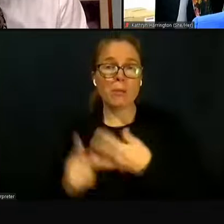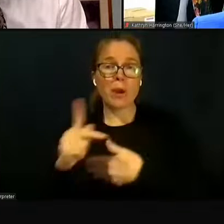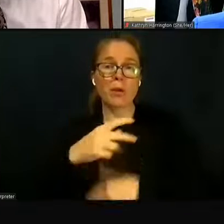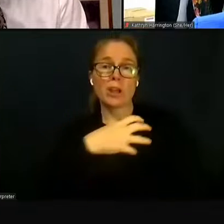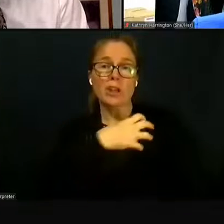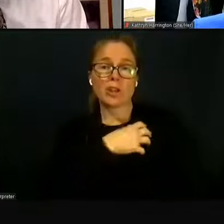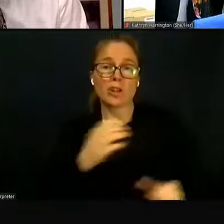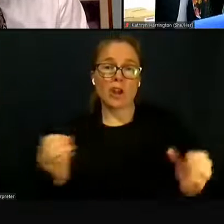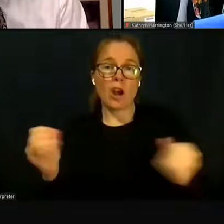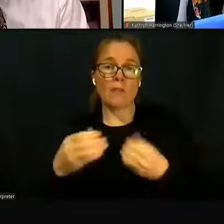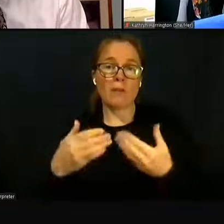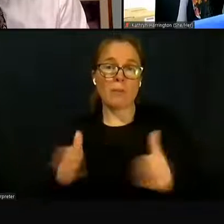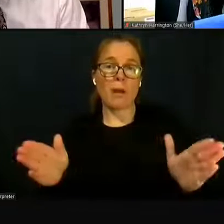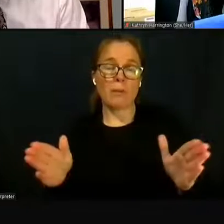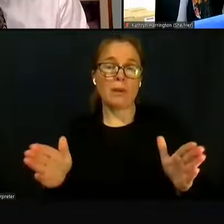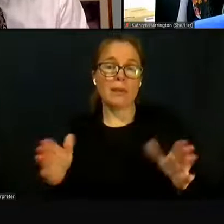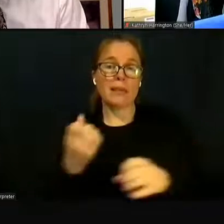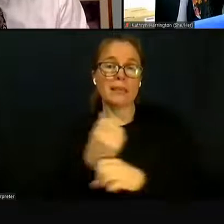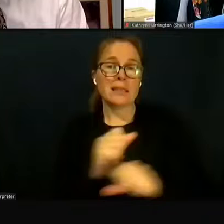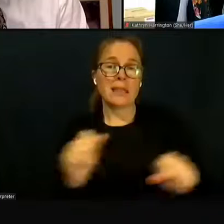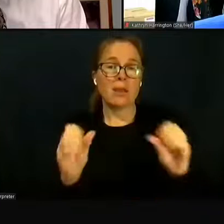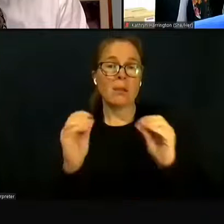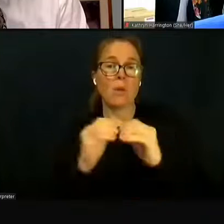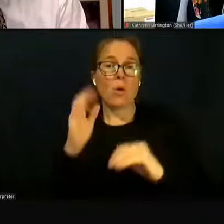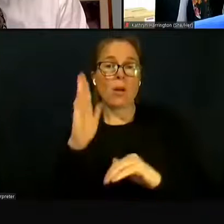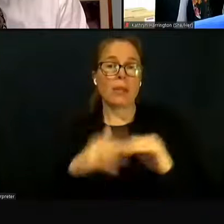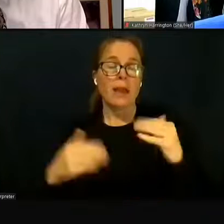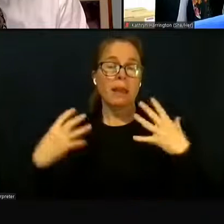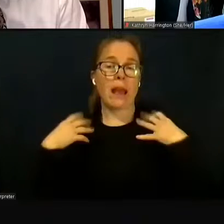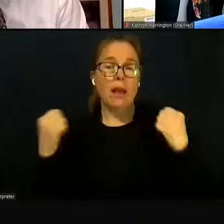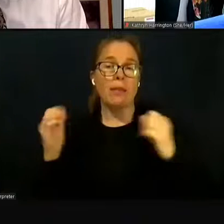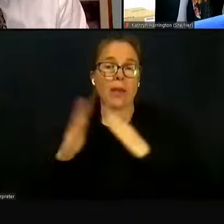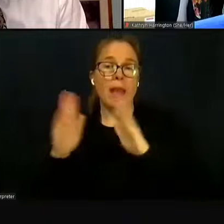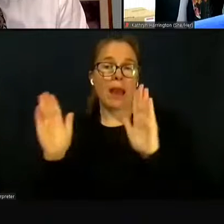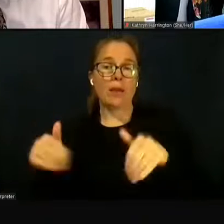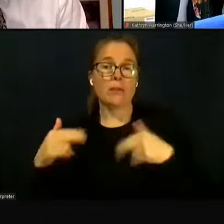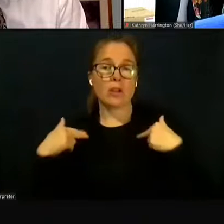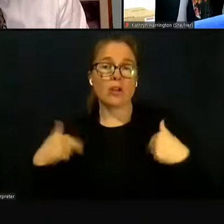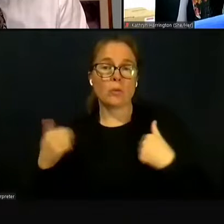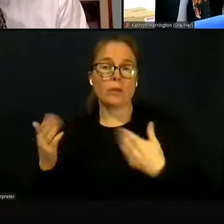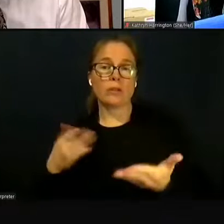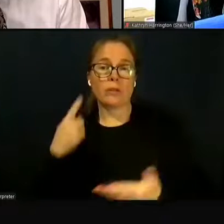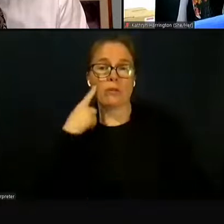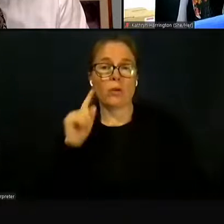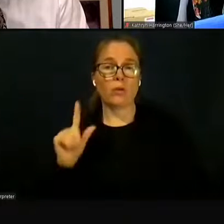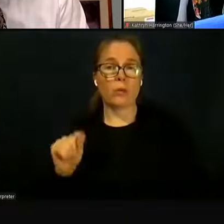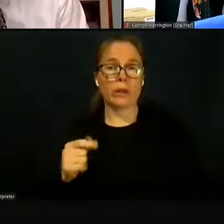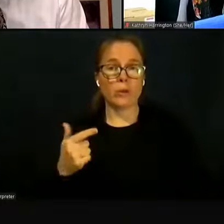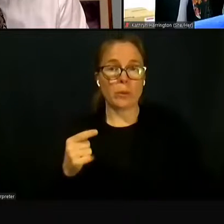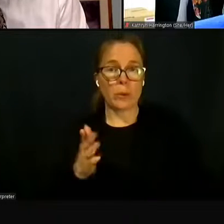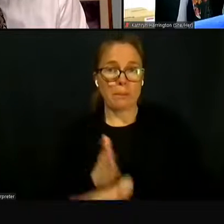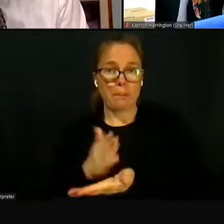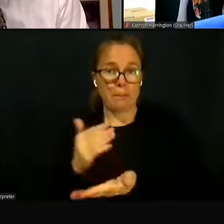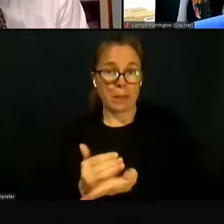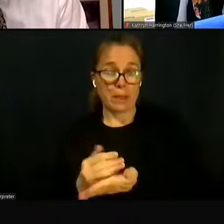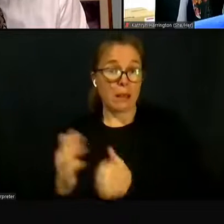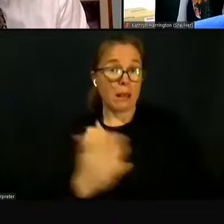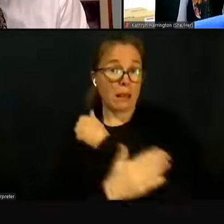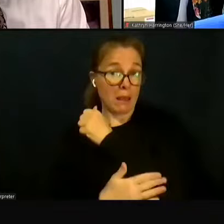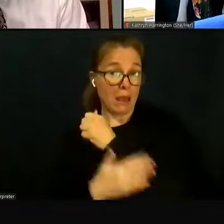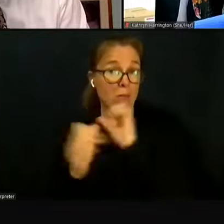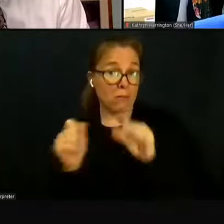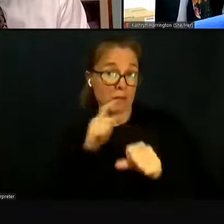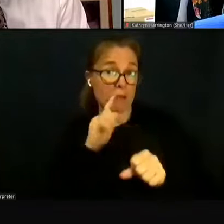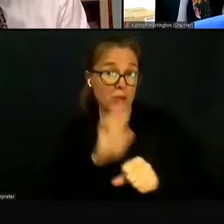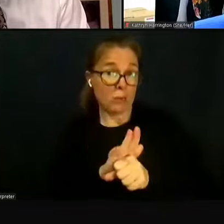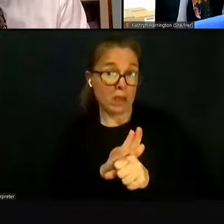public safety over health, housing, and human services in the 2021 budget? Will the county commit to switching this